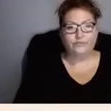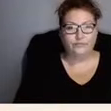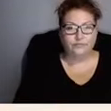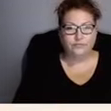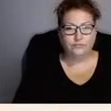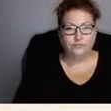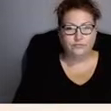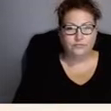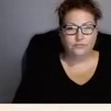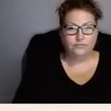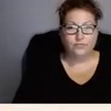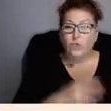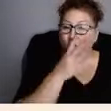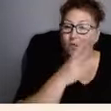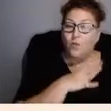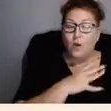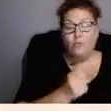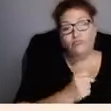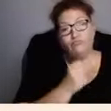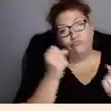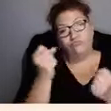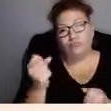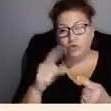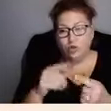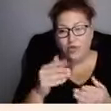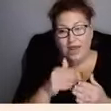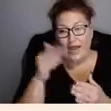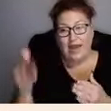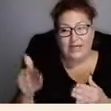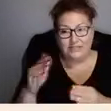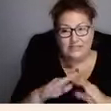The woman drives him to the next town.